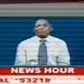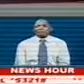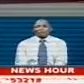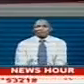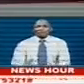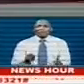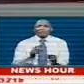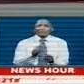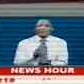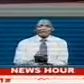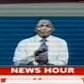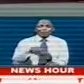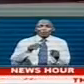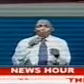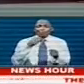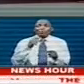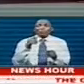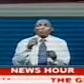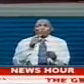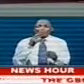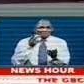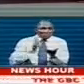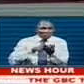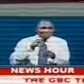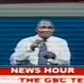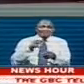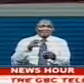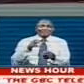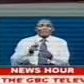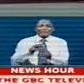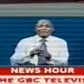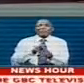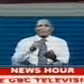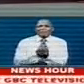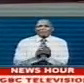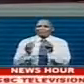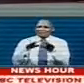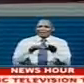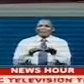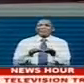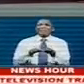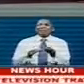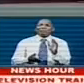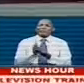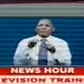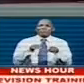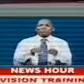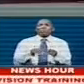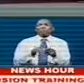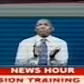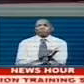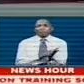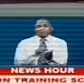cycle schools to enable the successful candidates to verify their new schools in order to turn up in the second week of this